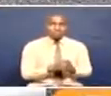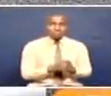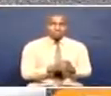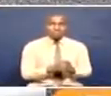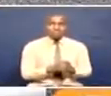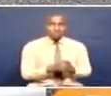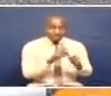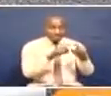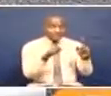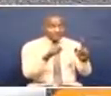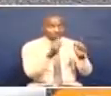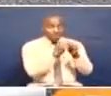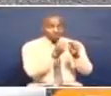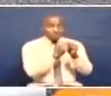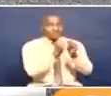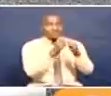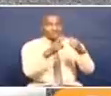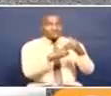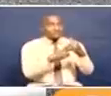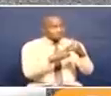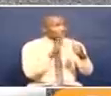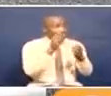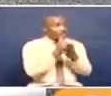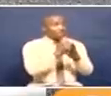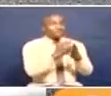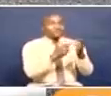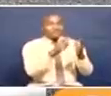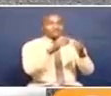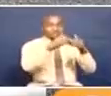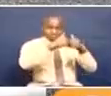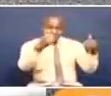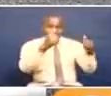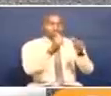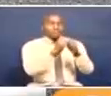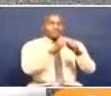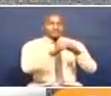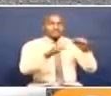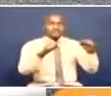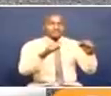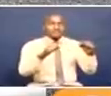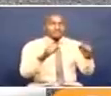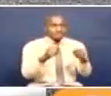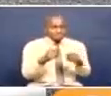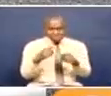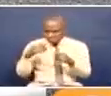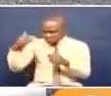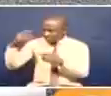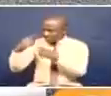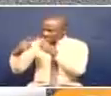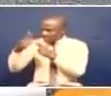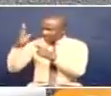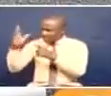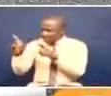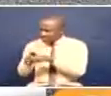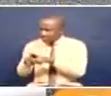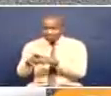that. October. Because October. So it's a separate presidential election. Yeah. But will it be like that every 5 years? No, it will not. Those are fundamental questions. And beyond